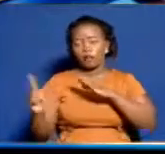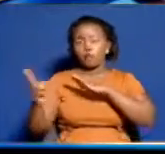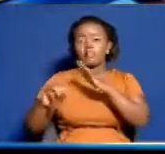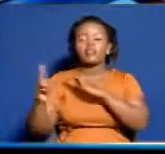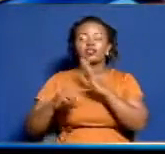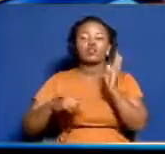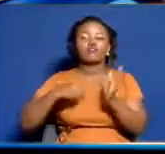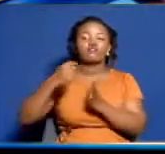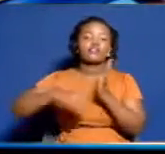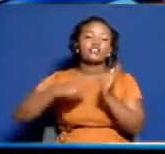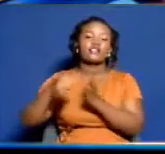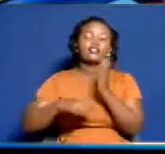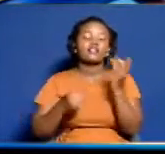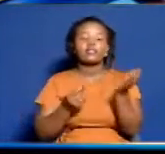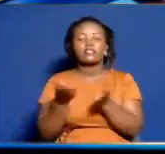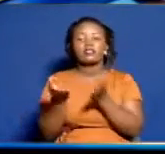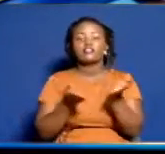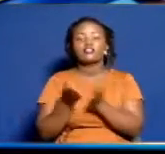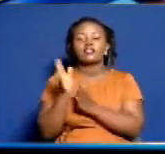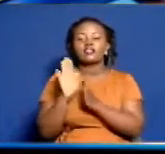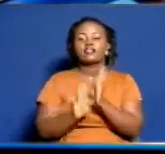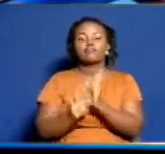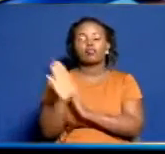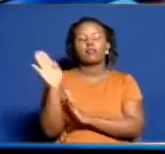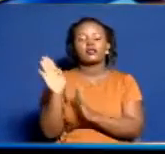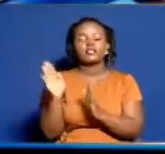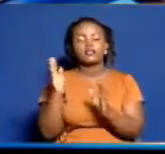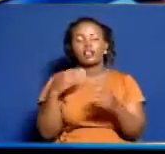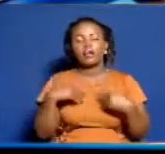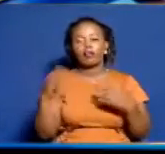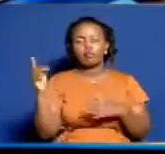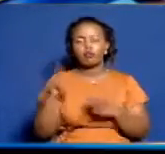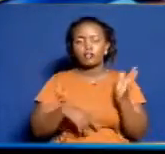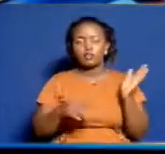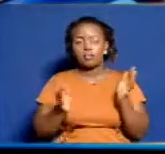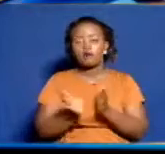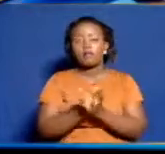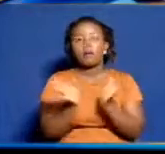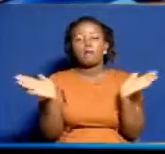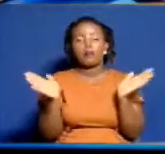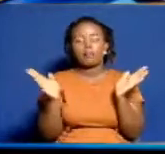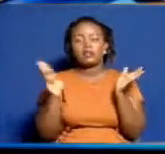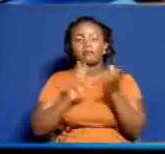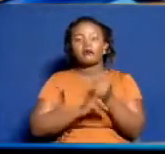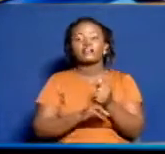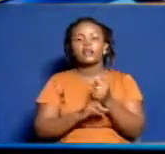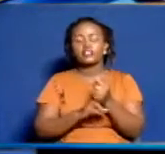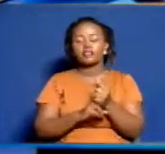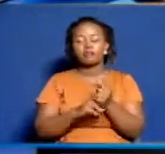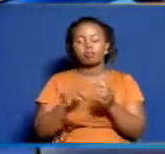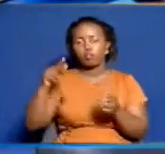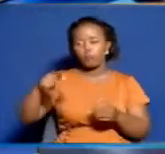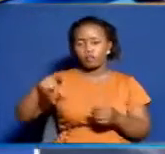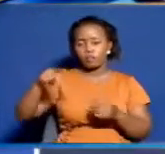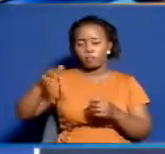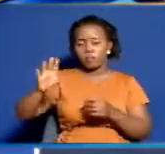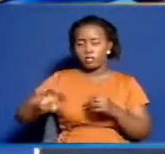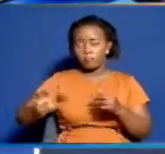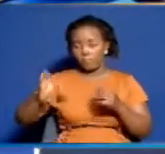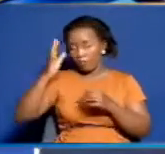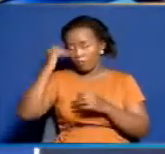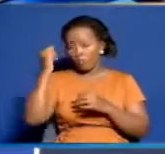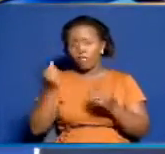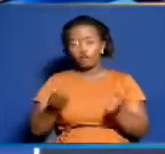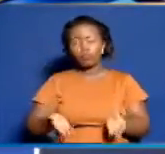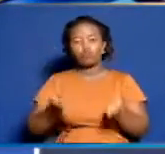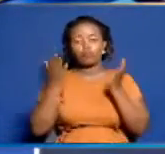Construction, Trade and Enterprise Development is banking on public private partnership PPPs to drive the government's